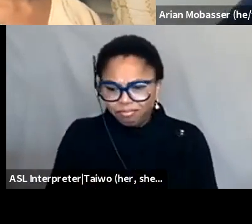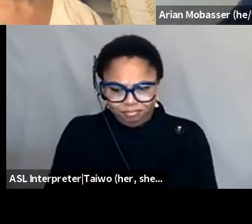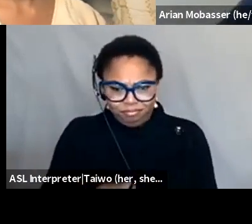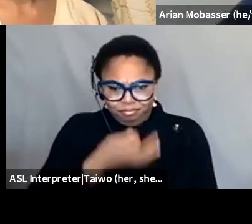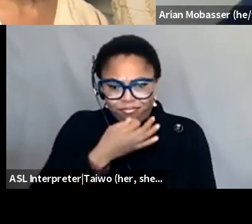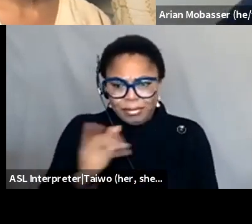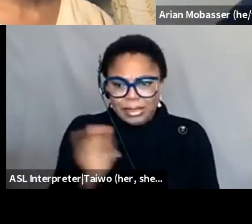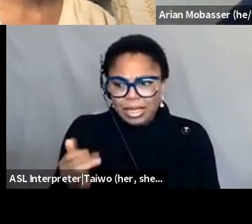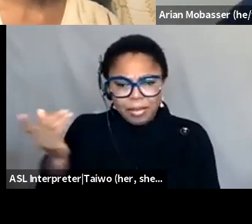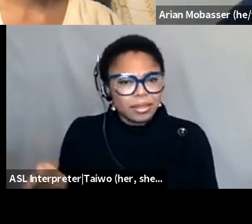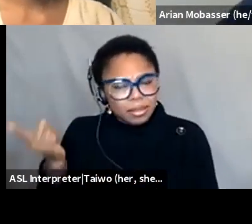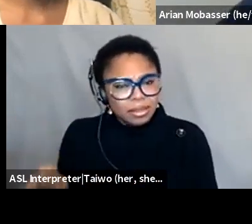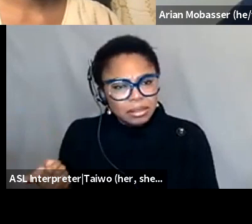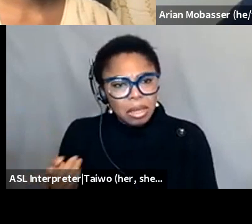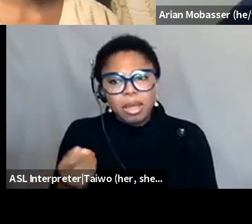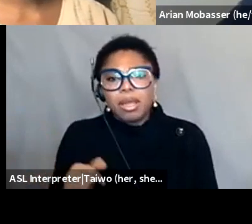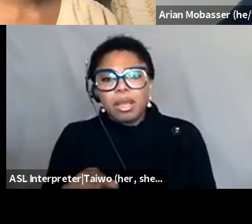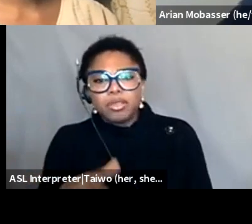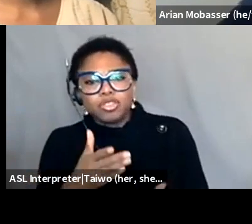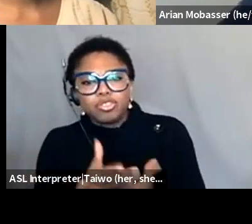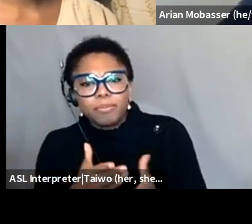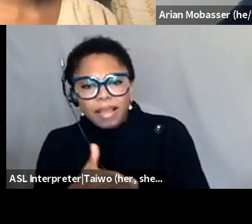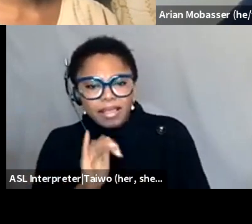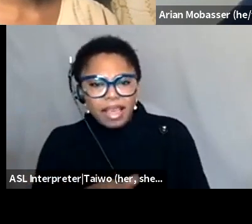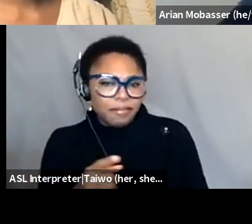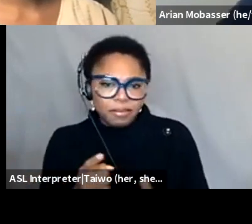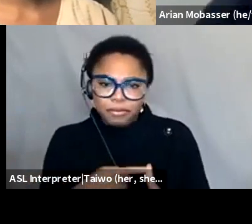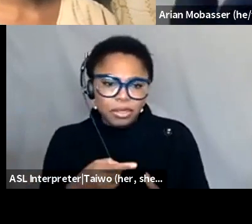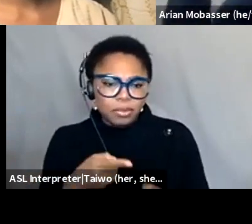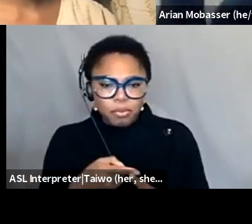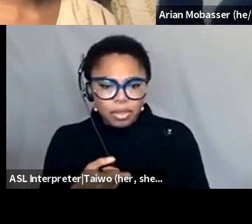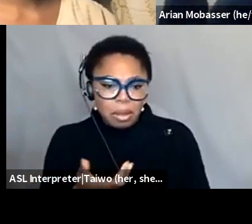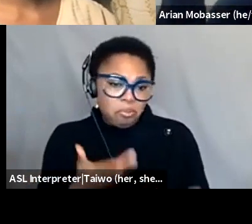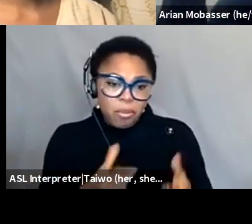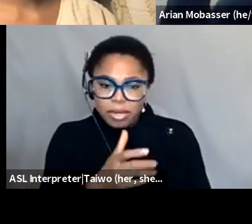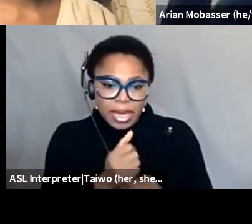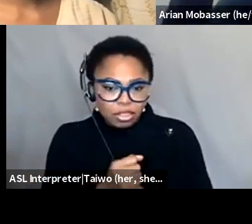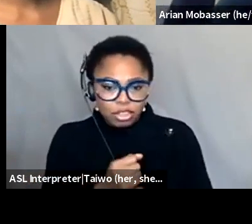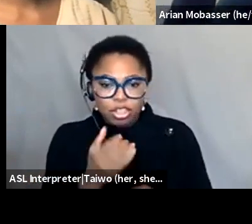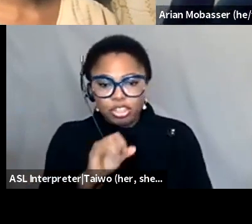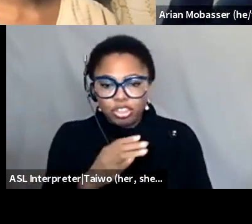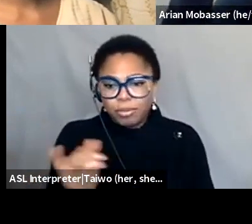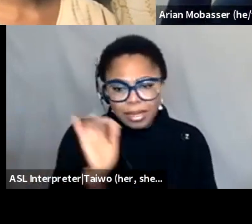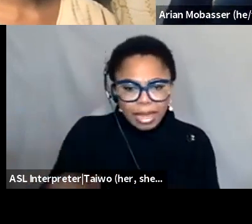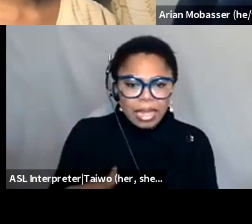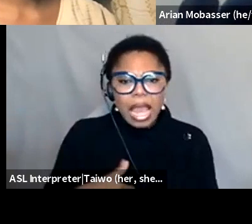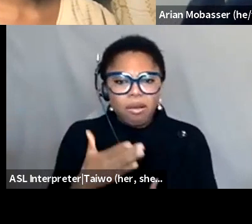he is. And I probably would have stopped it right after that first point of, I probably won't get a job like that. And I would have said, well, why